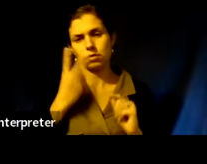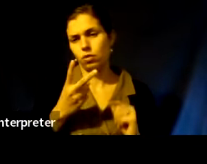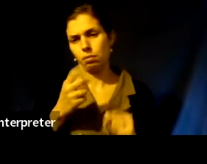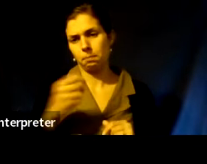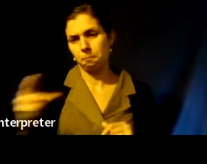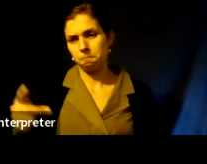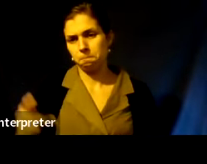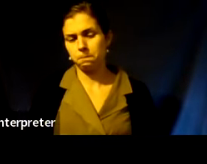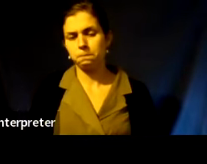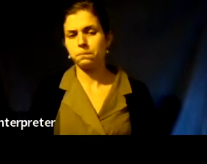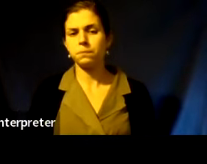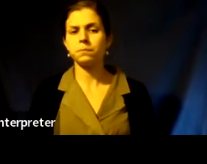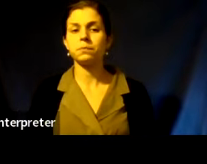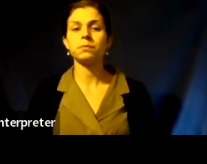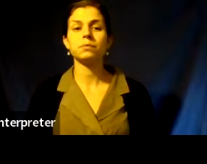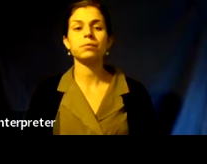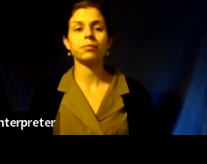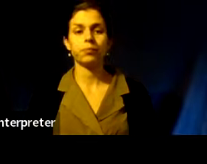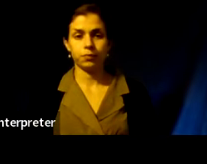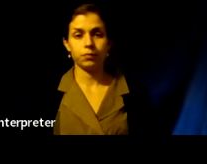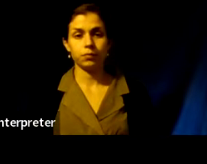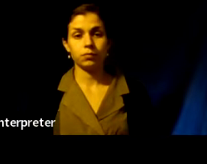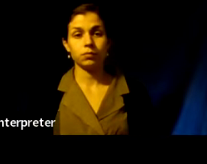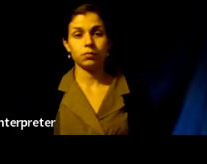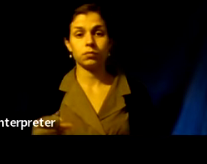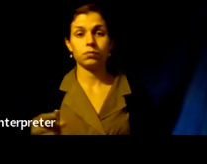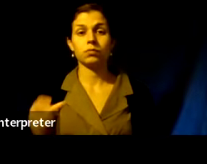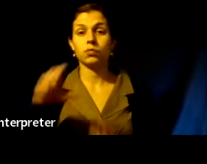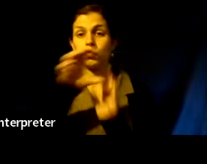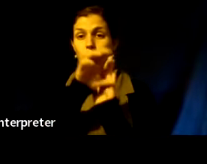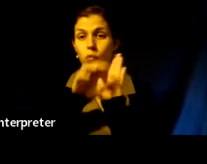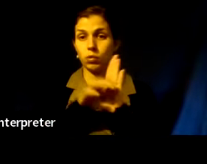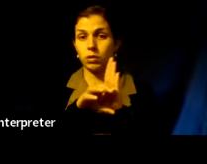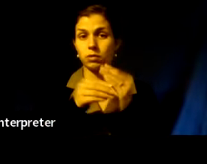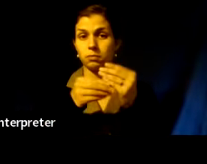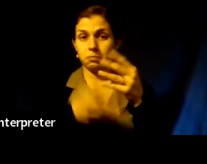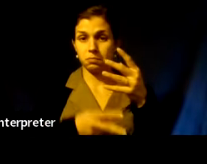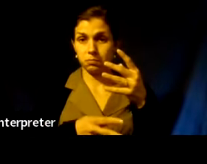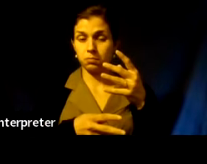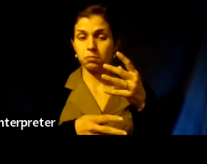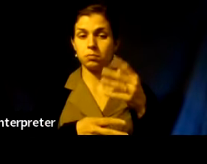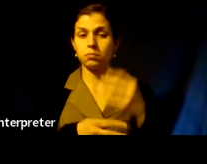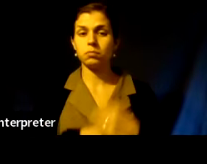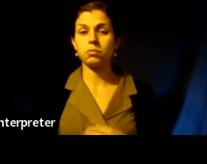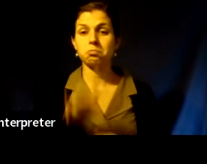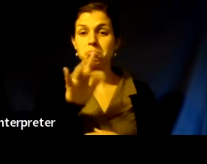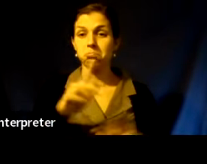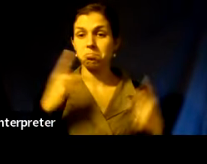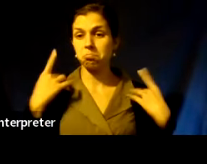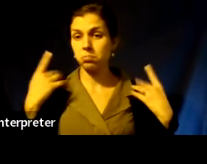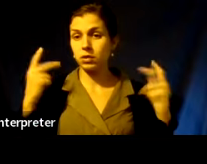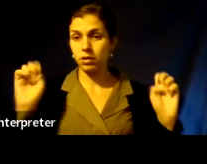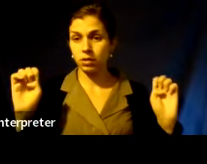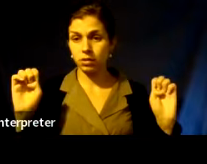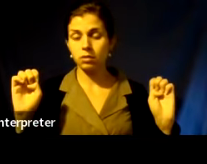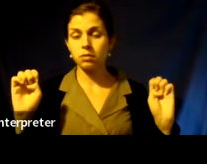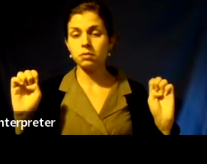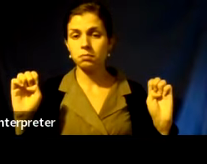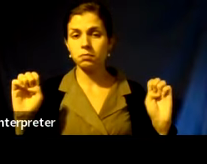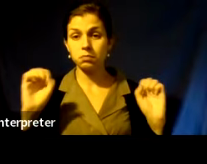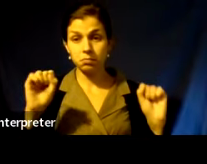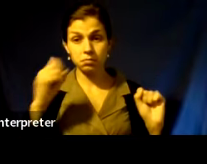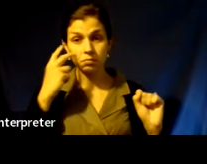courses. In this list of courses, we can tap on another one. Here we tap on PE. We can see a total grade